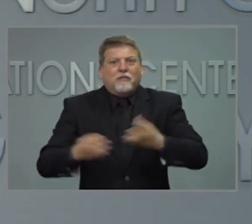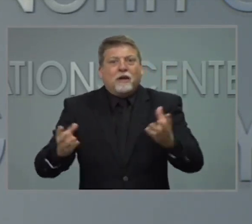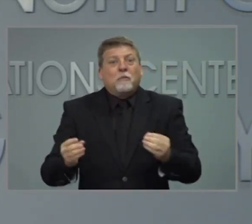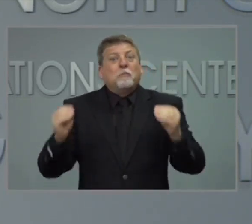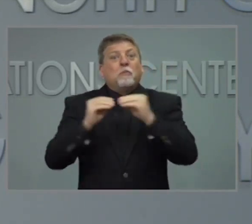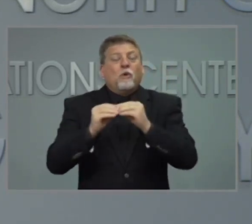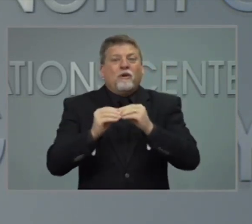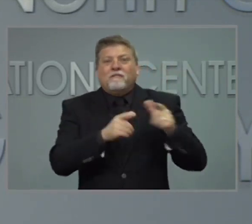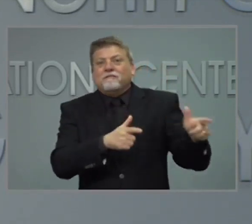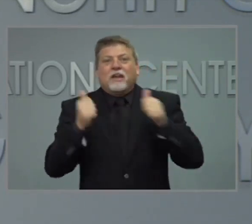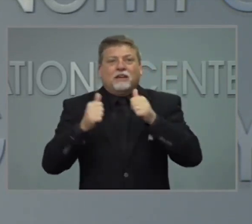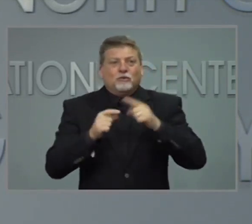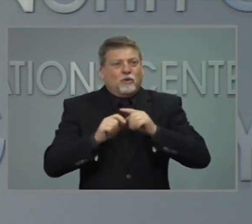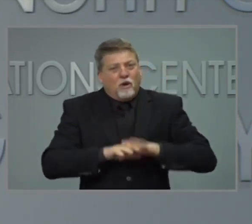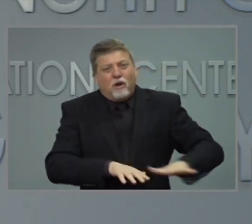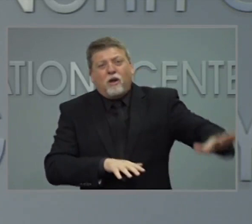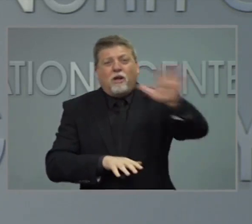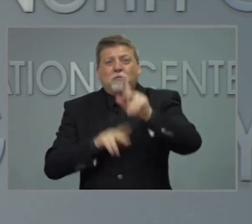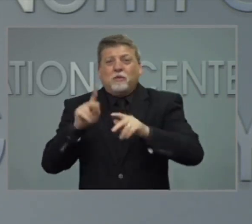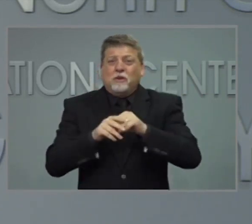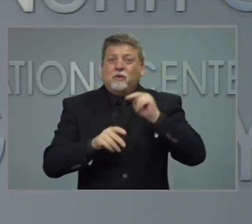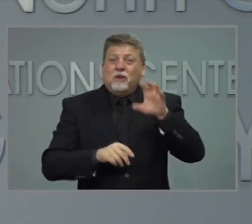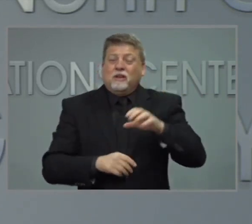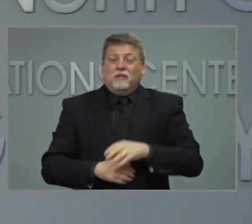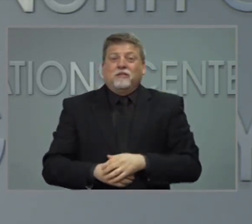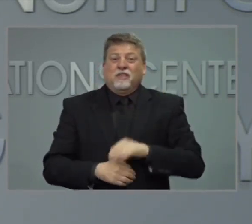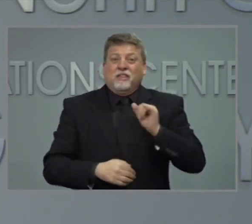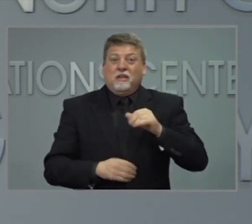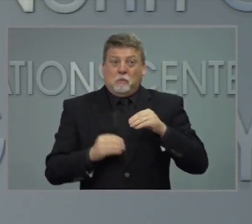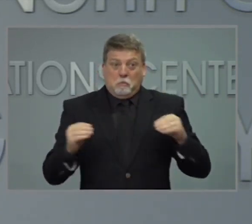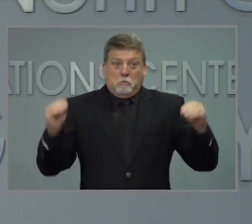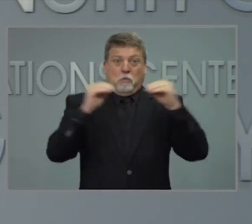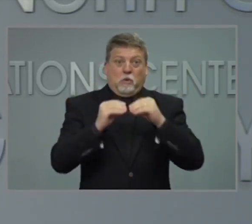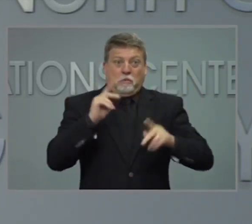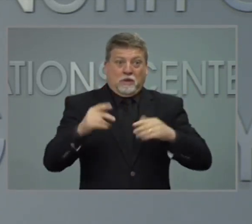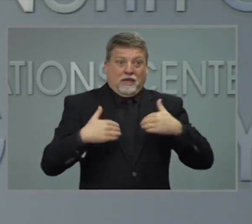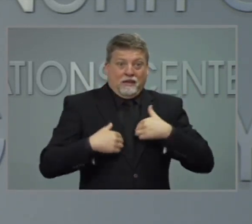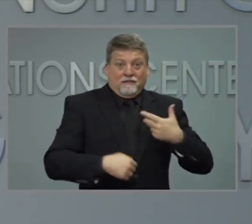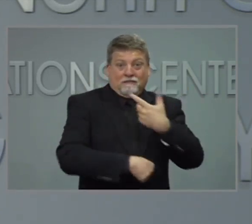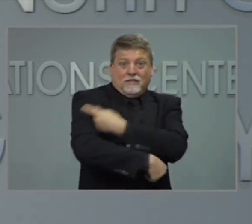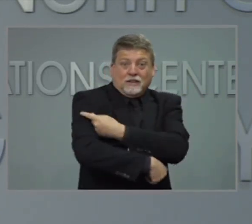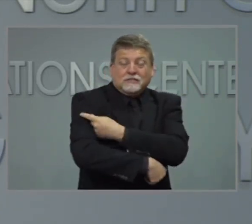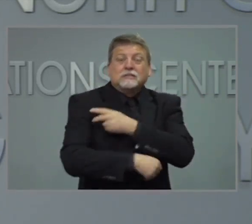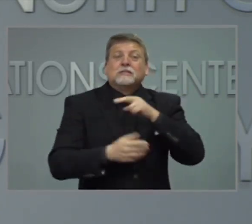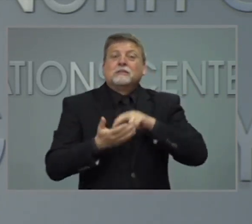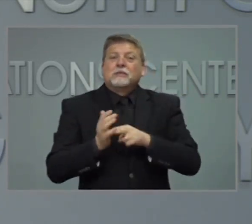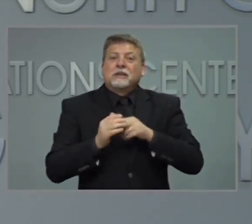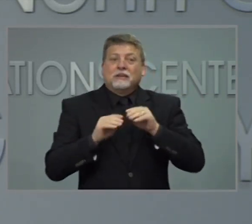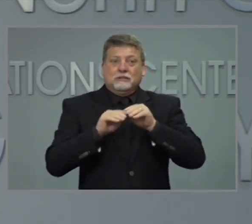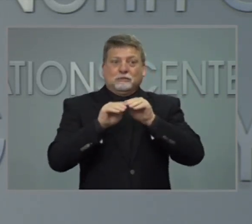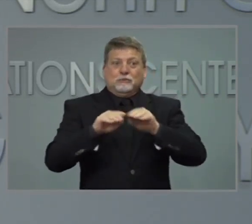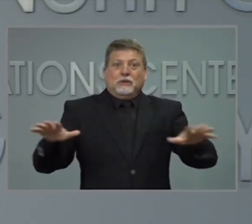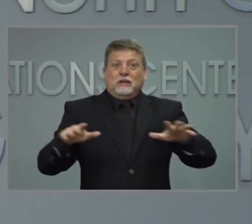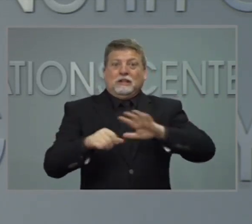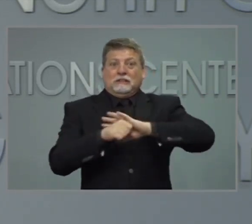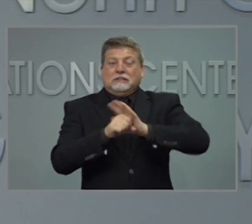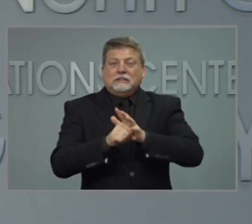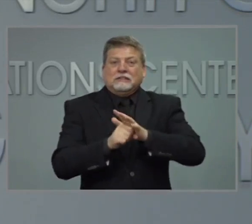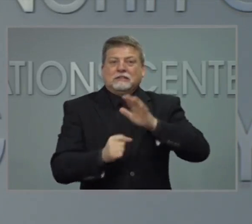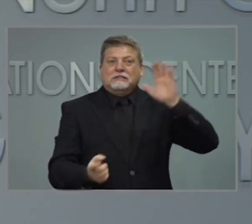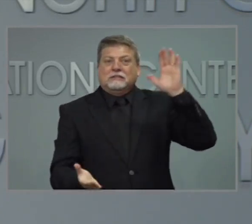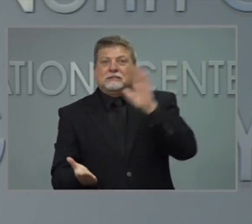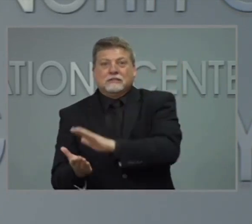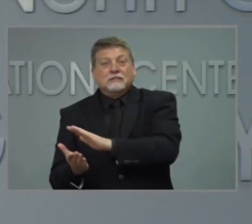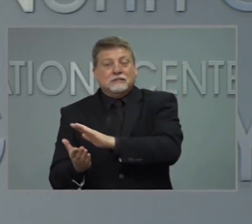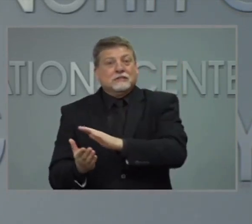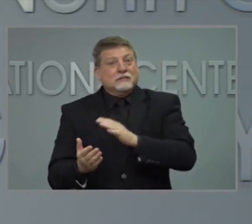us turn the corner on the pandemic even sooner. But the work isn't over yet. We have to keep up our